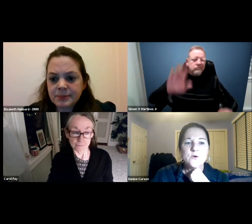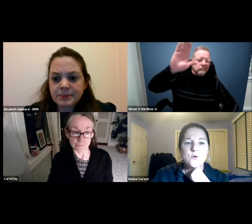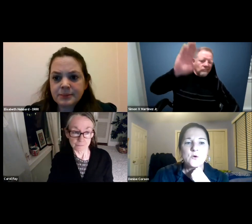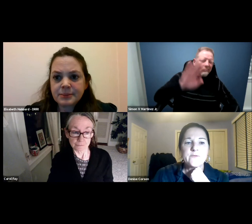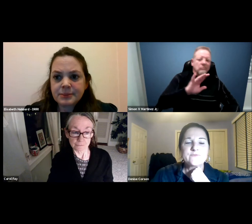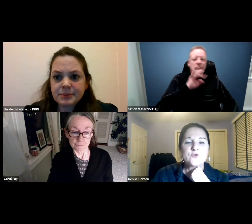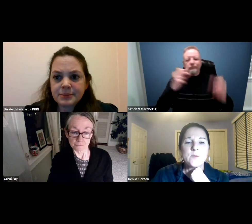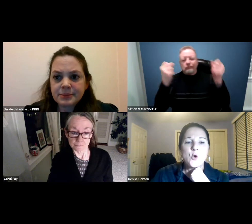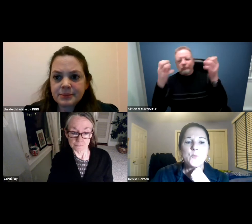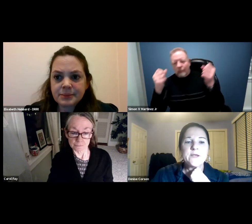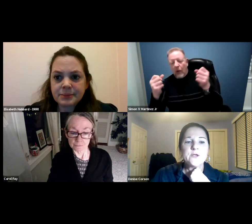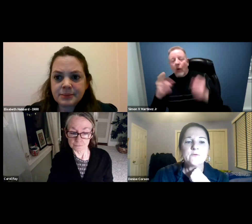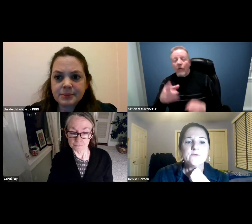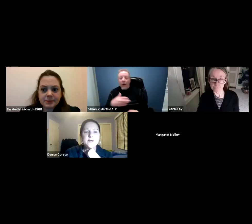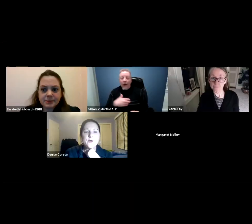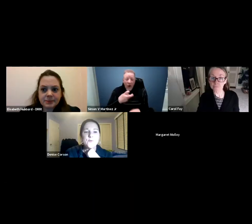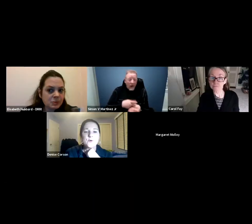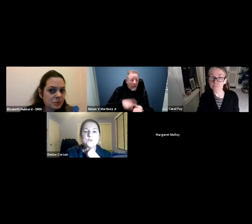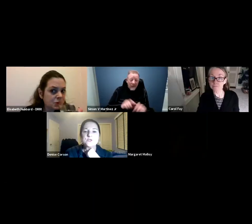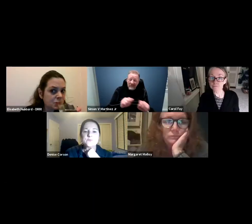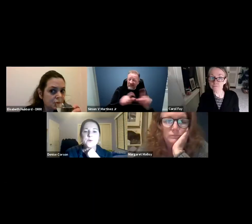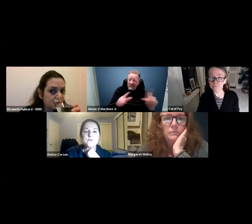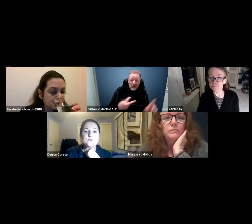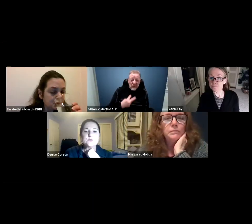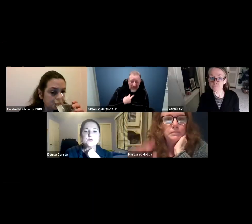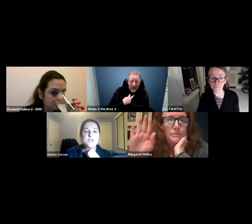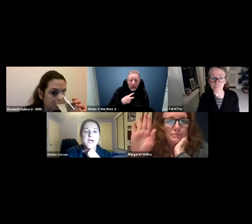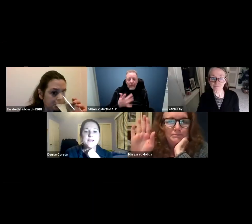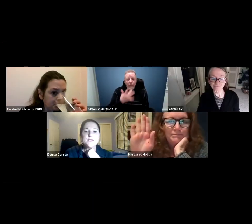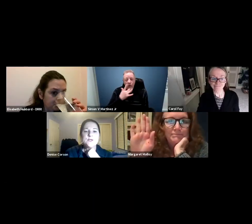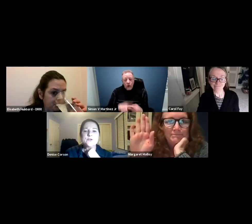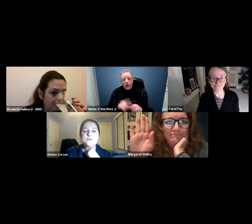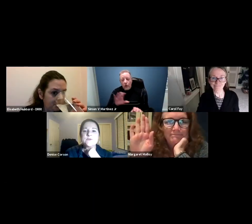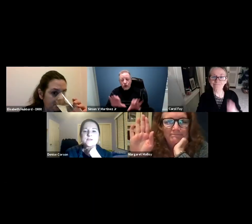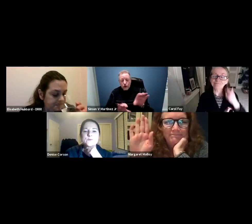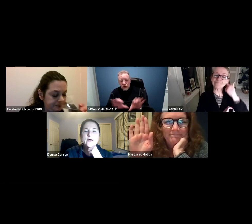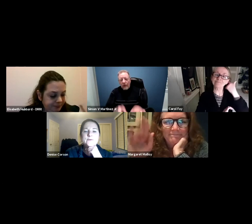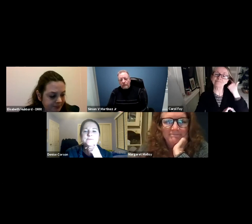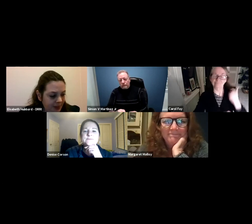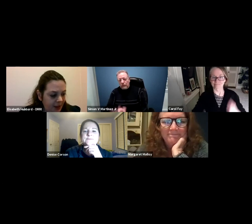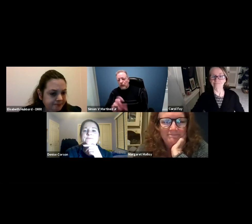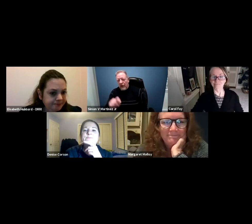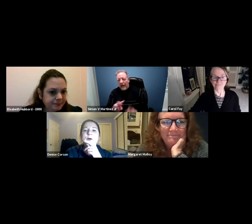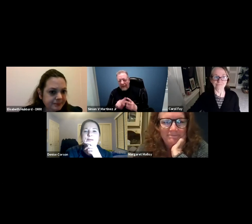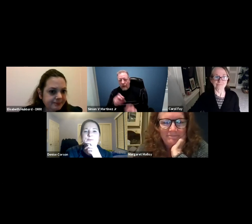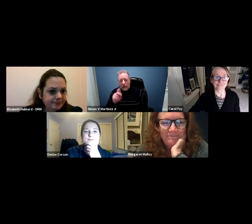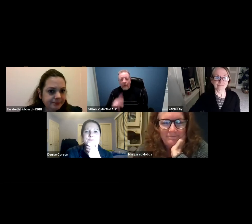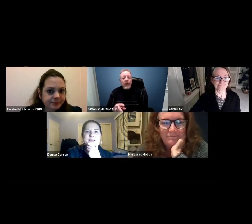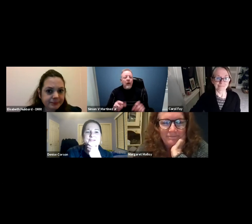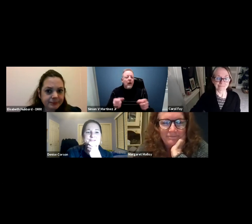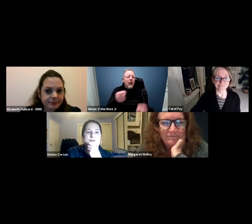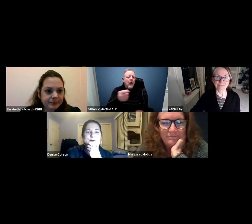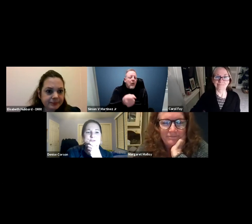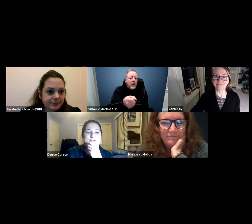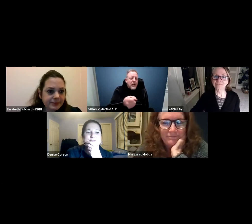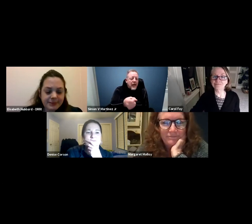question, or if you have trouble opening your video or you just prefer to do a chat, you can do that as well. Margie, would you